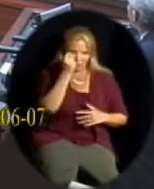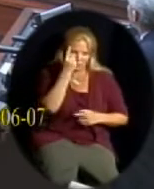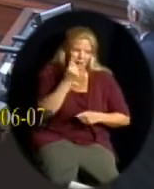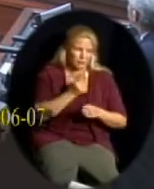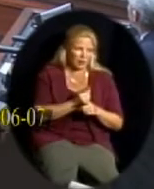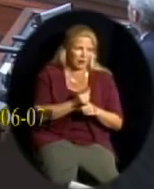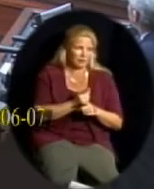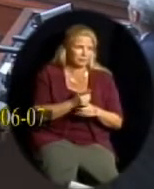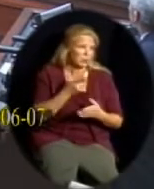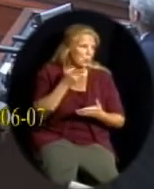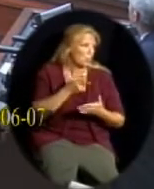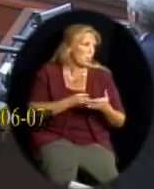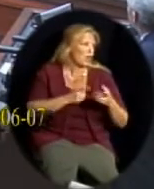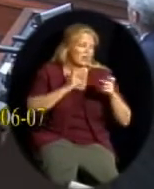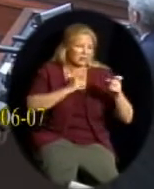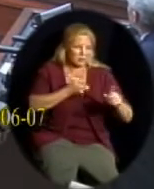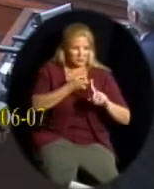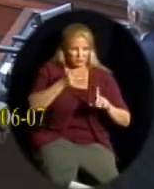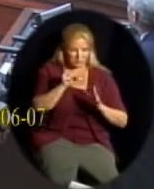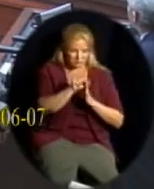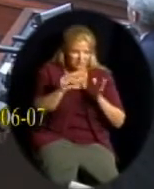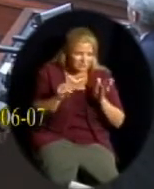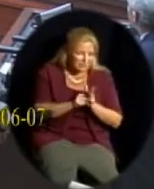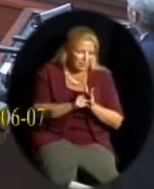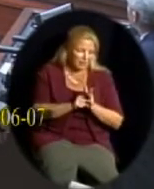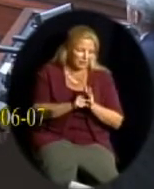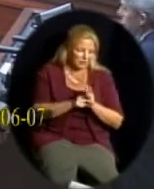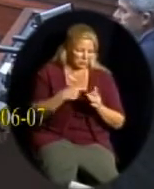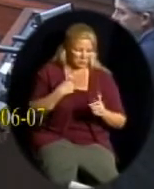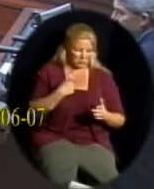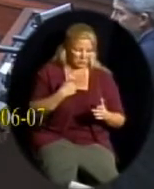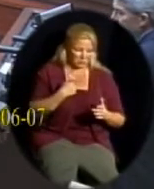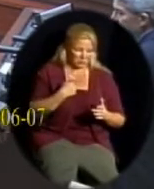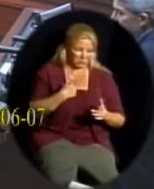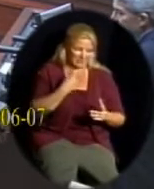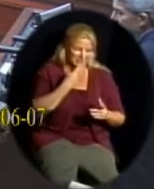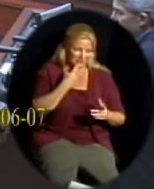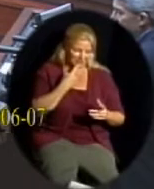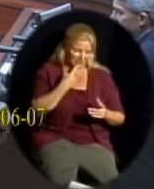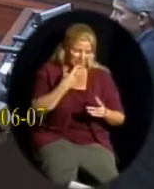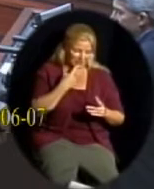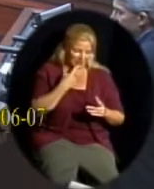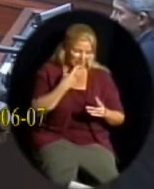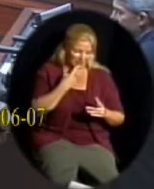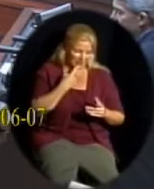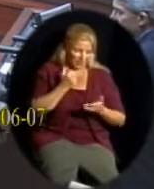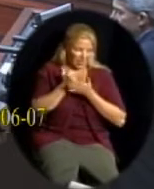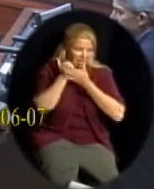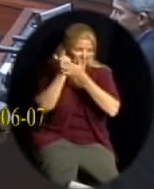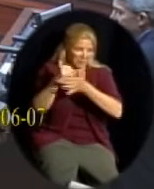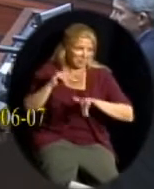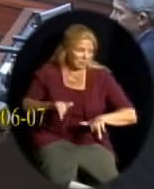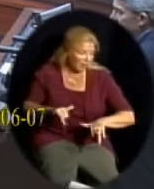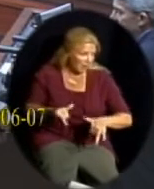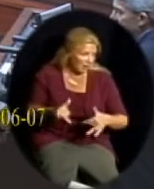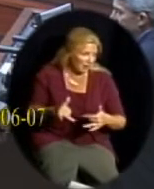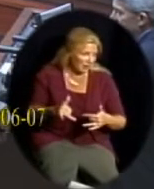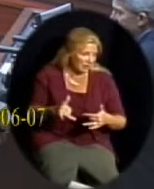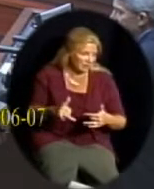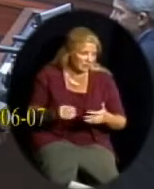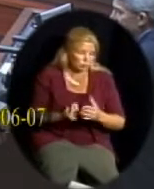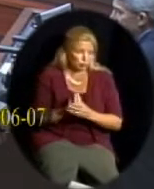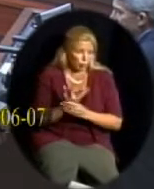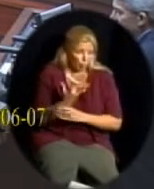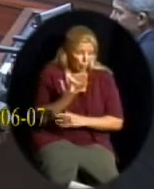considered as contributing to that inflation check, and what kinds of things, whether it's base aid